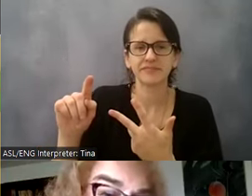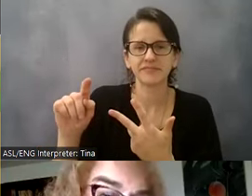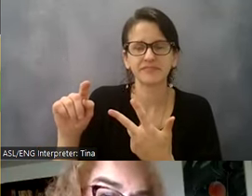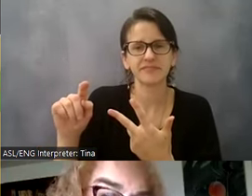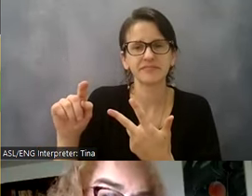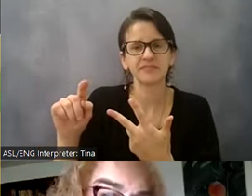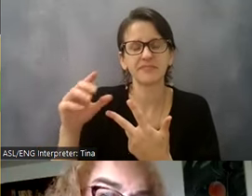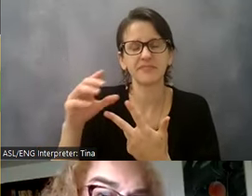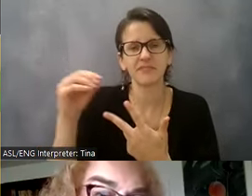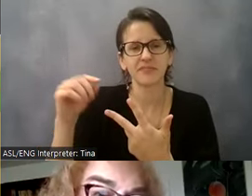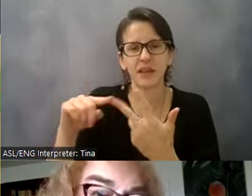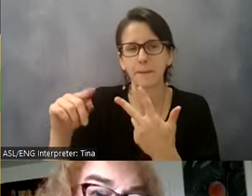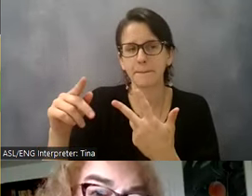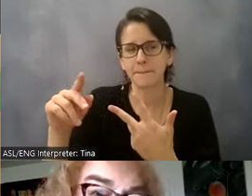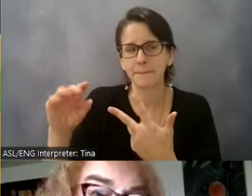I have the next slide, please?